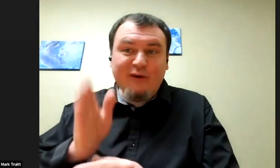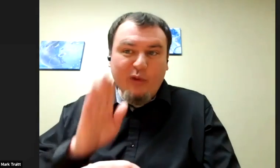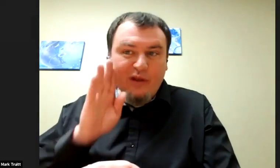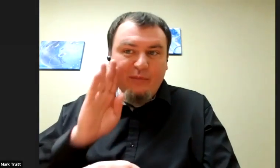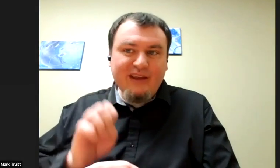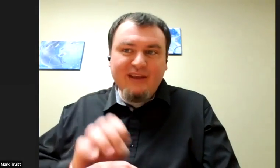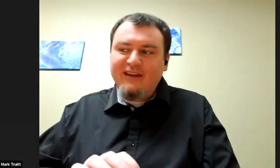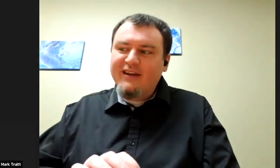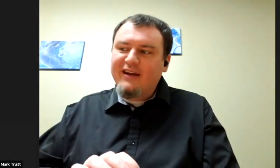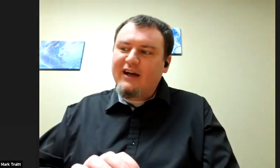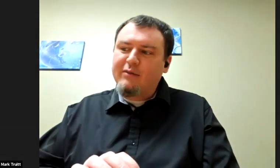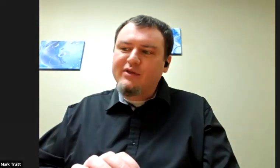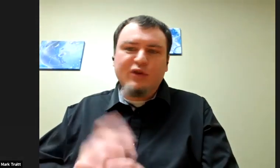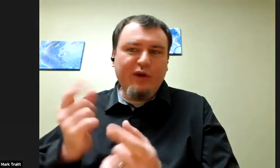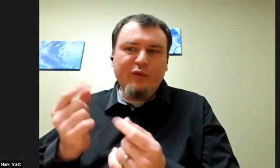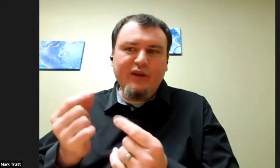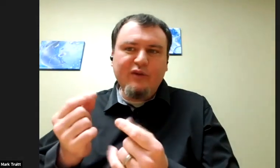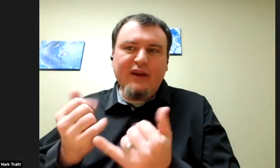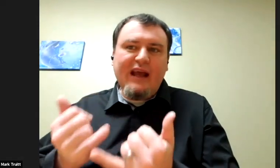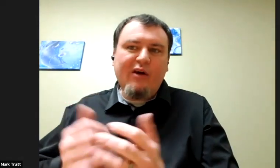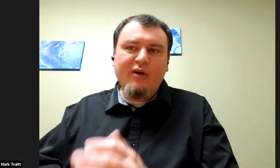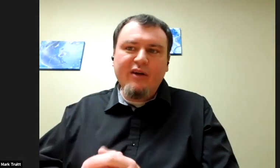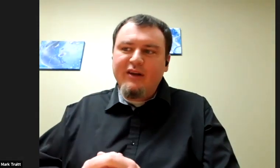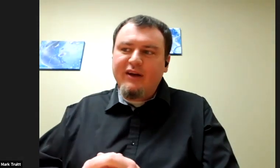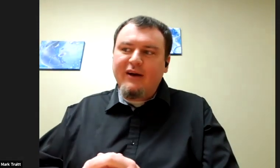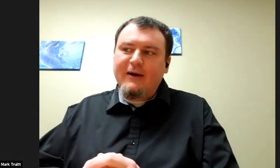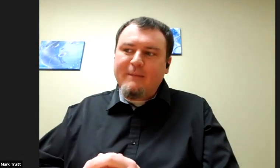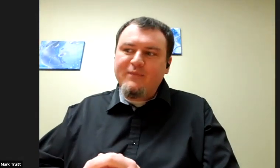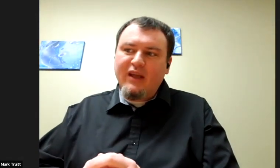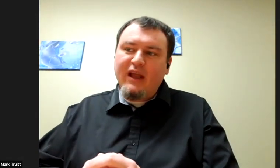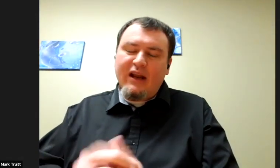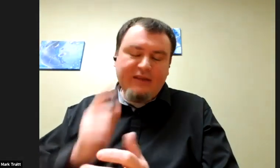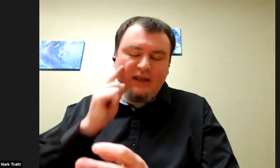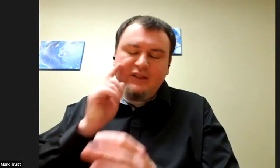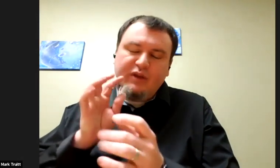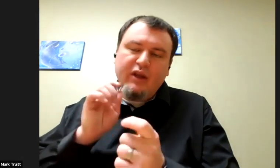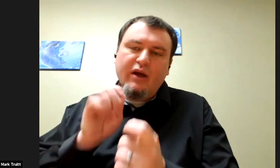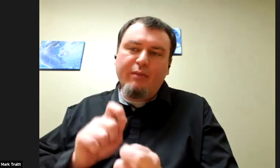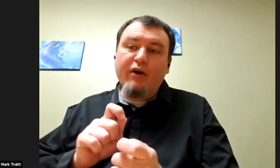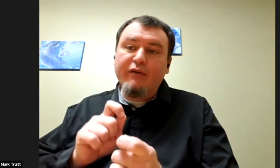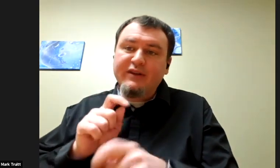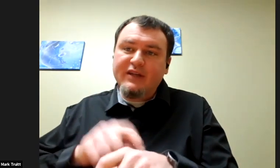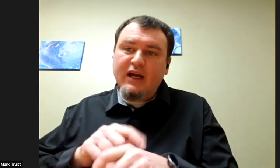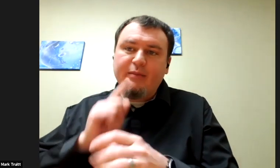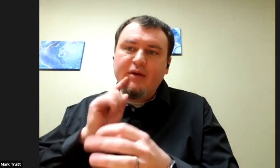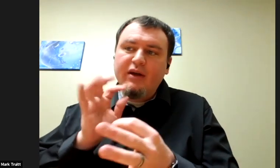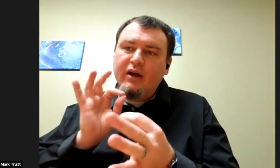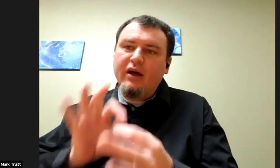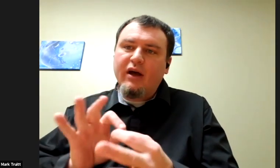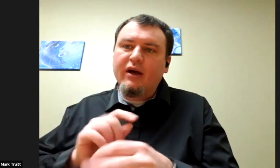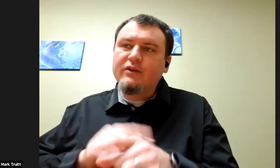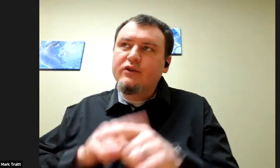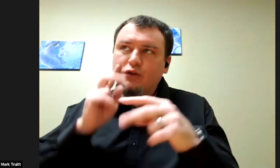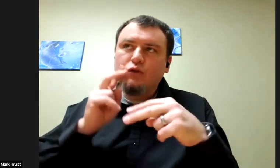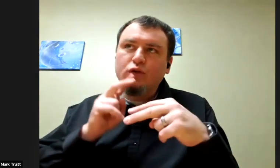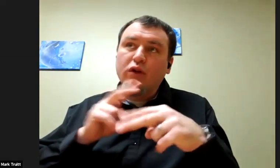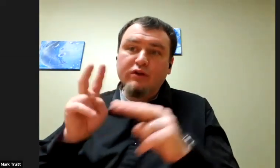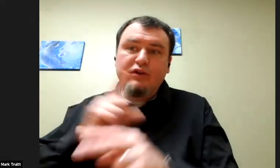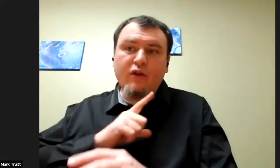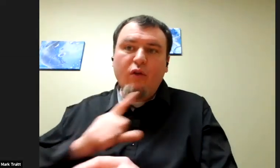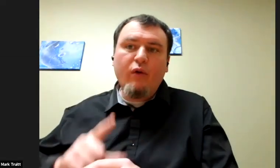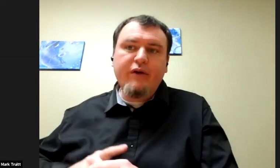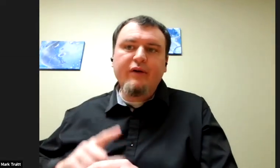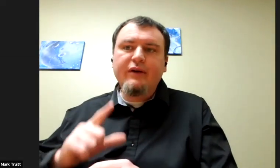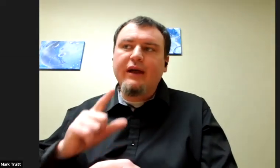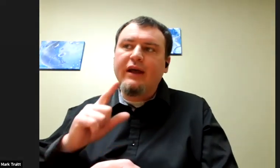probably never will be. So what do we do now? And I think it's really a perfect time to look